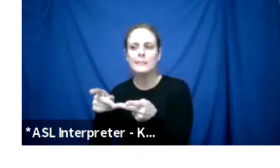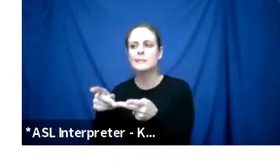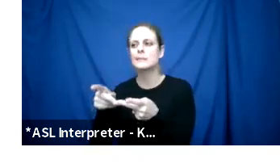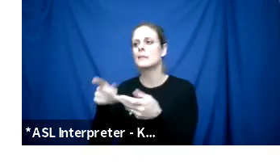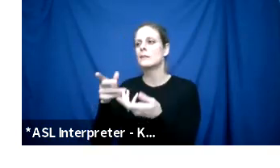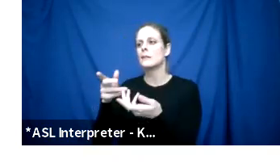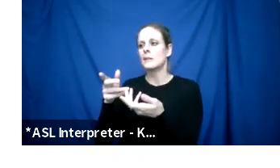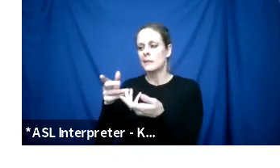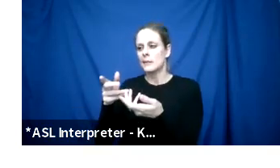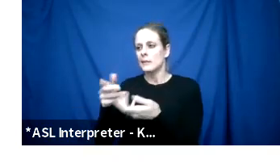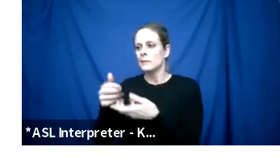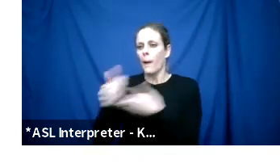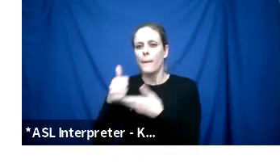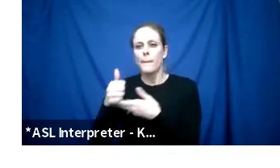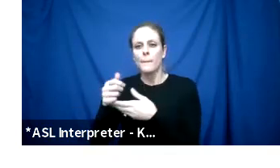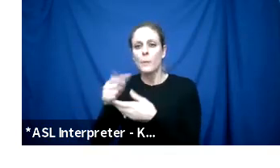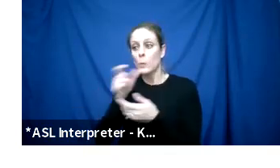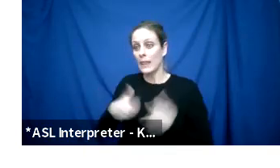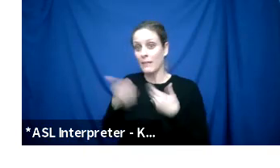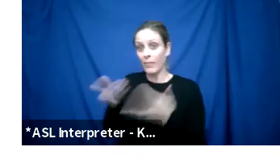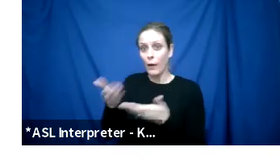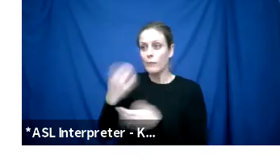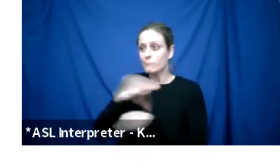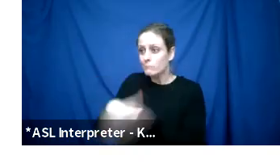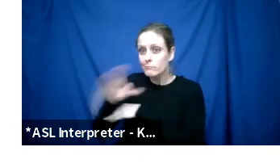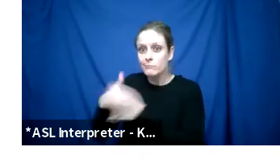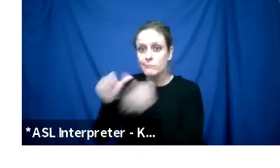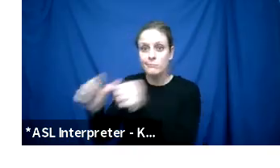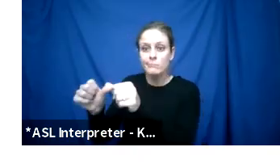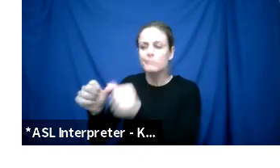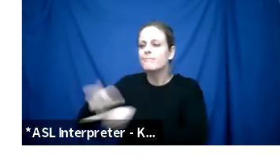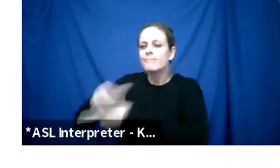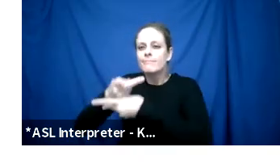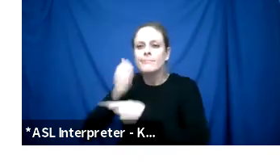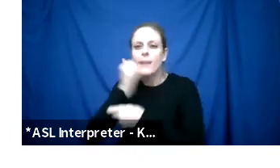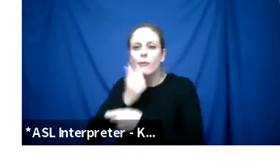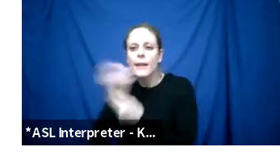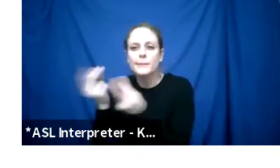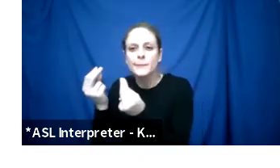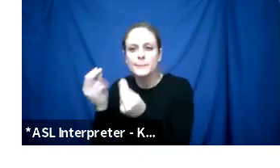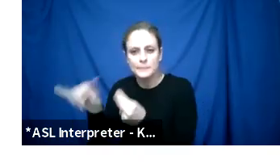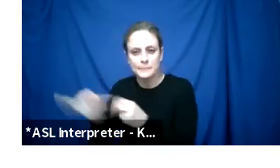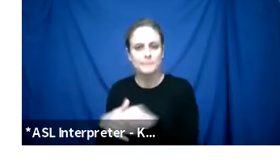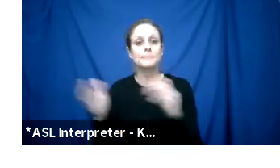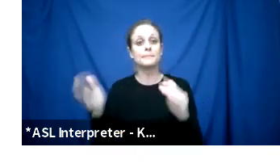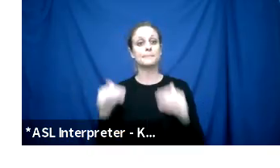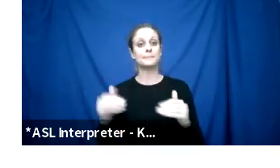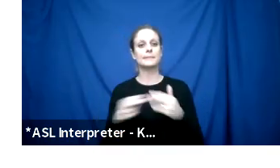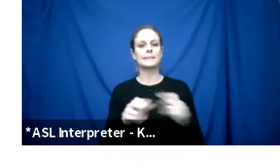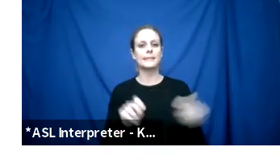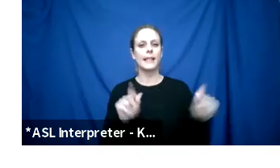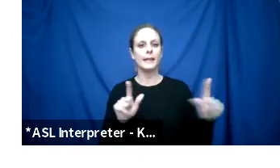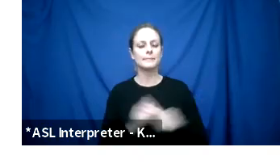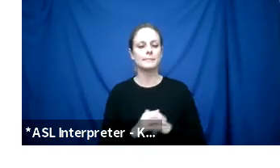daily living. All right, so let's move on to the next slide, slide number 10.